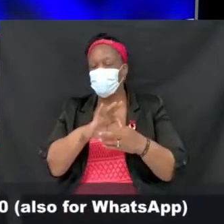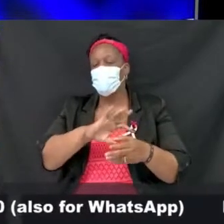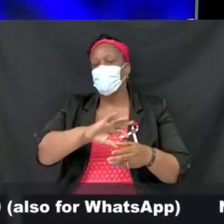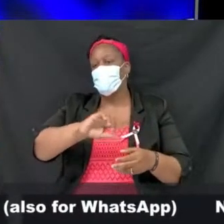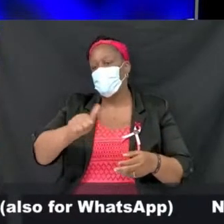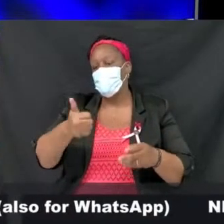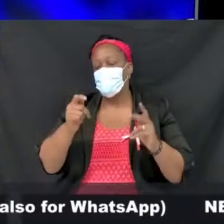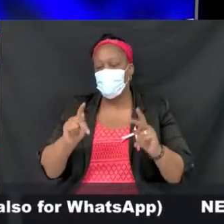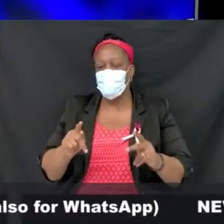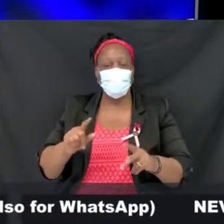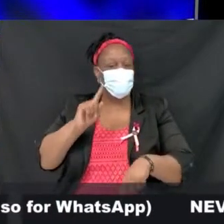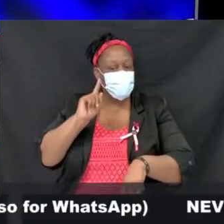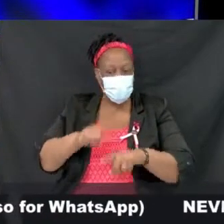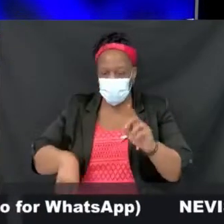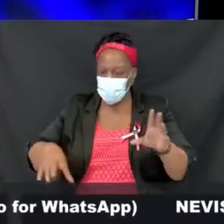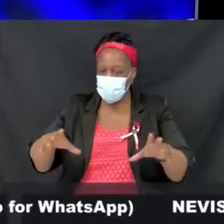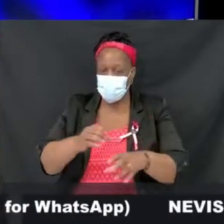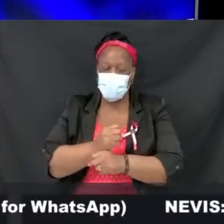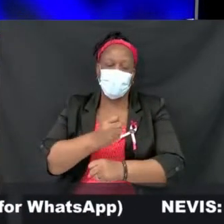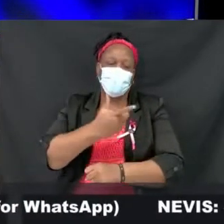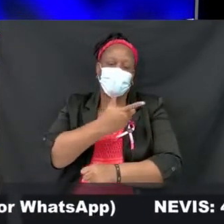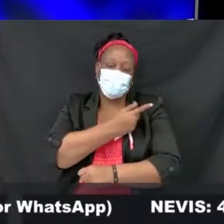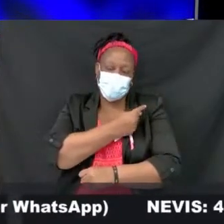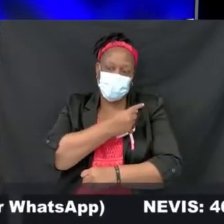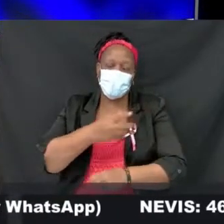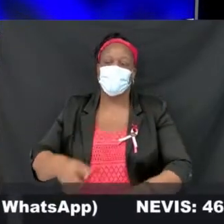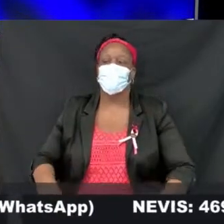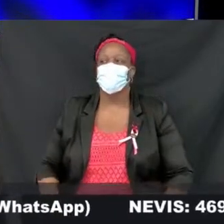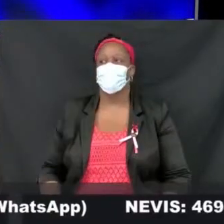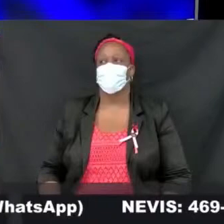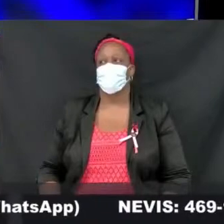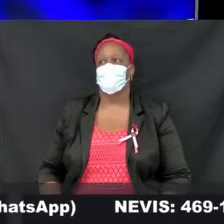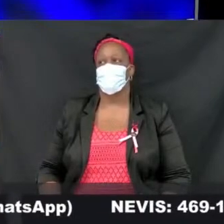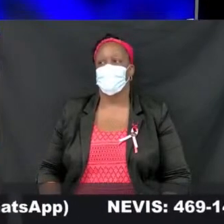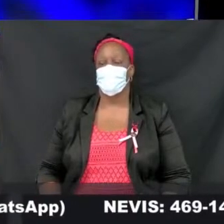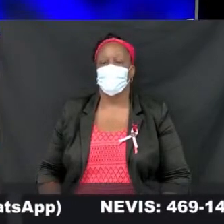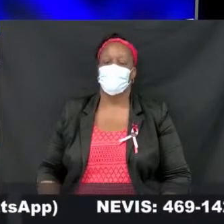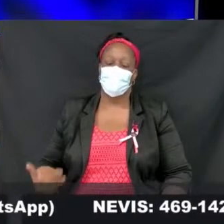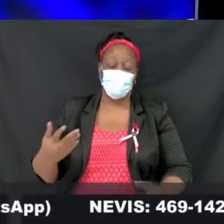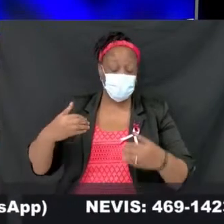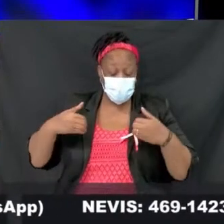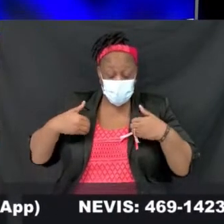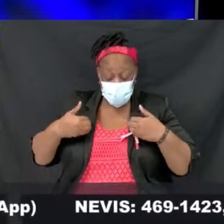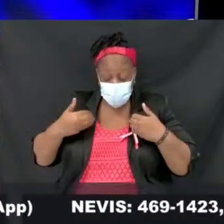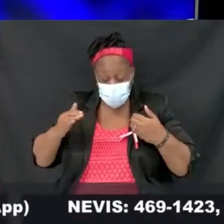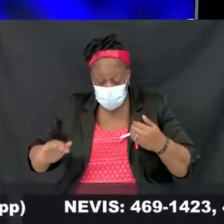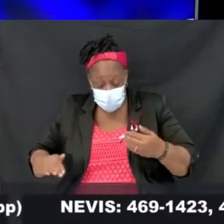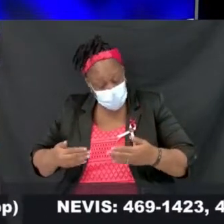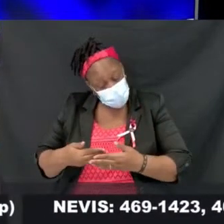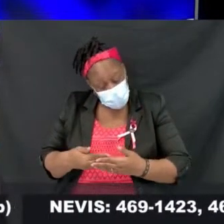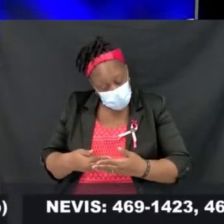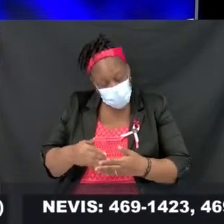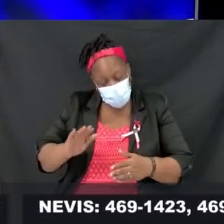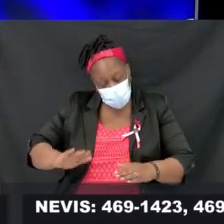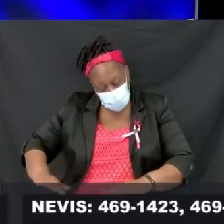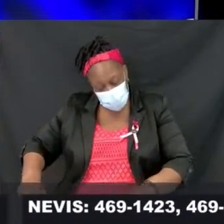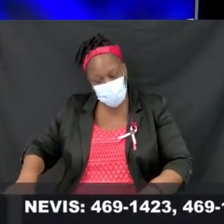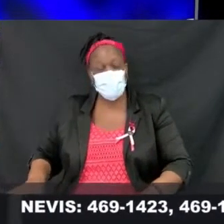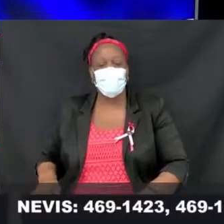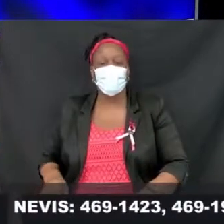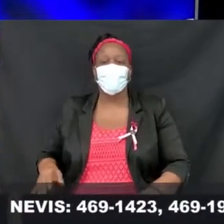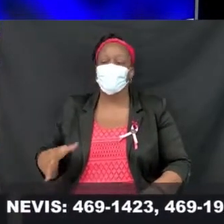can't protect themselves. And I'm speaking specifically now about the very young and the very old. And